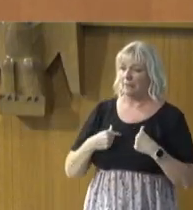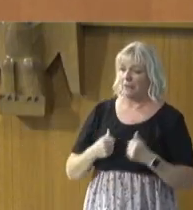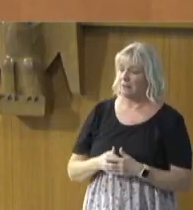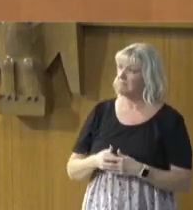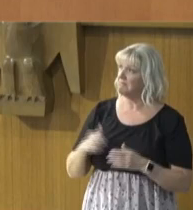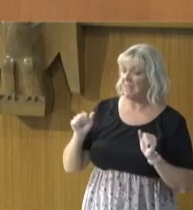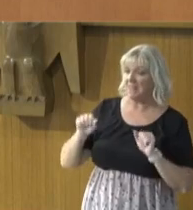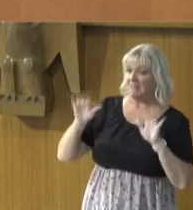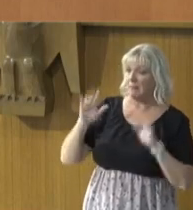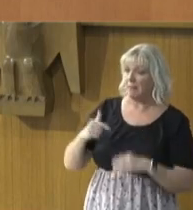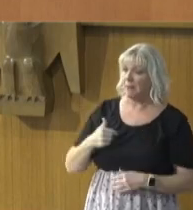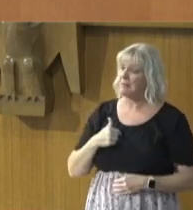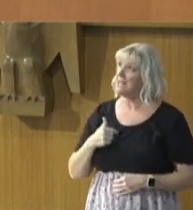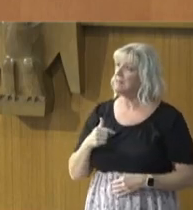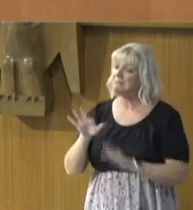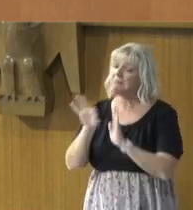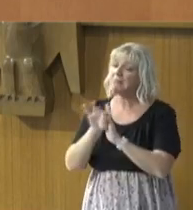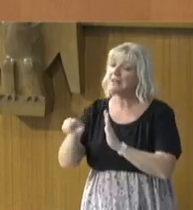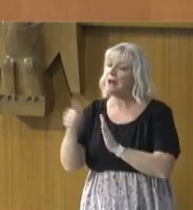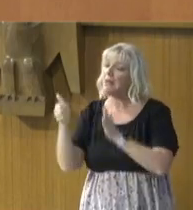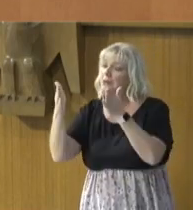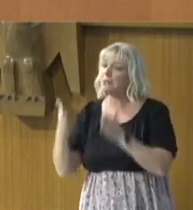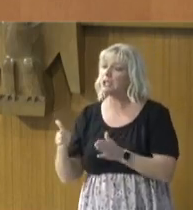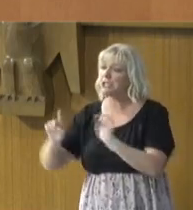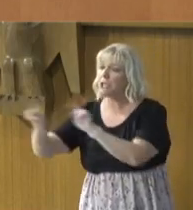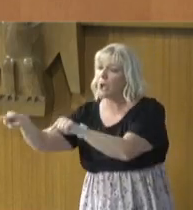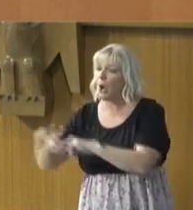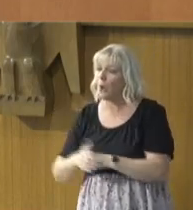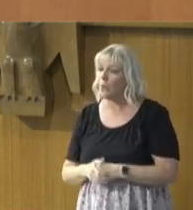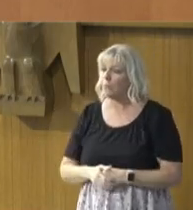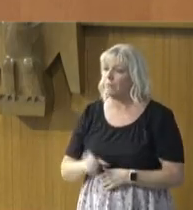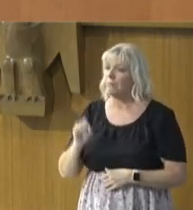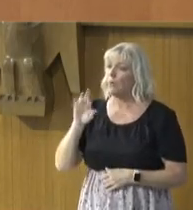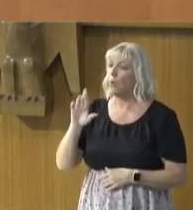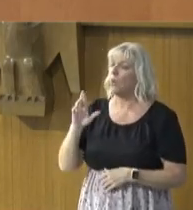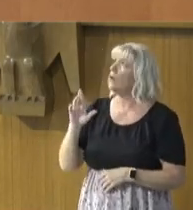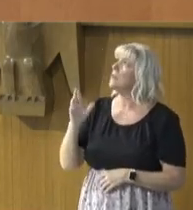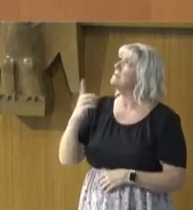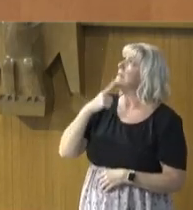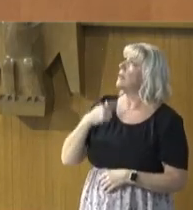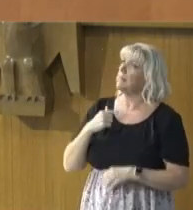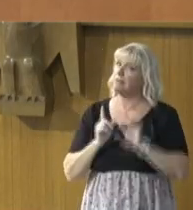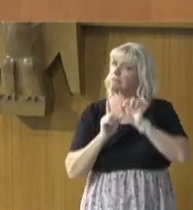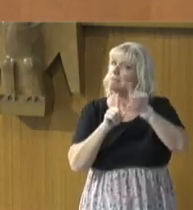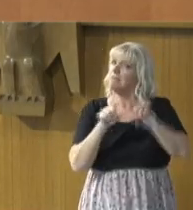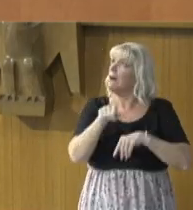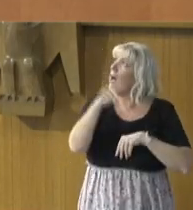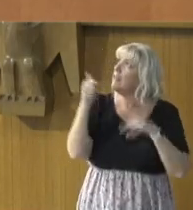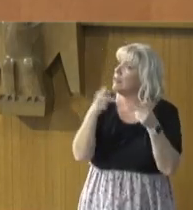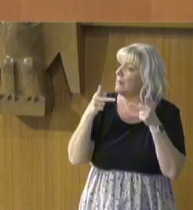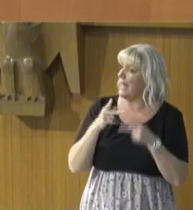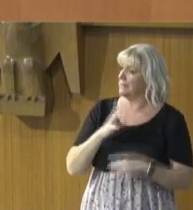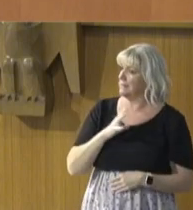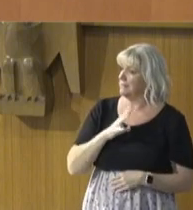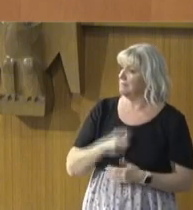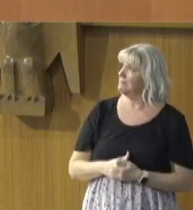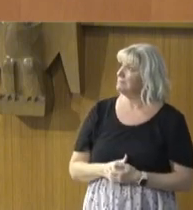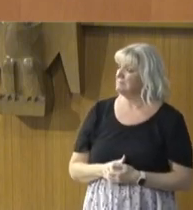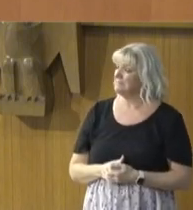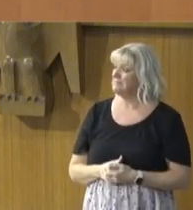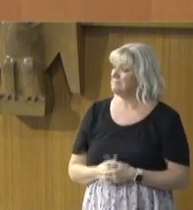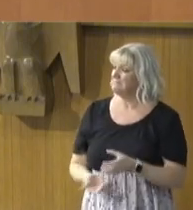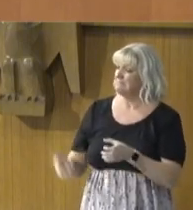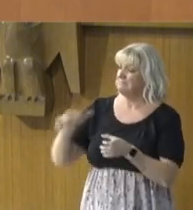Or call someone else for the job. Or send him somewhere else. Anywhere else. He boards a ship